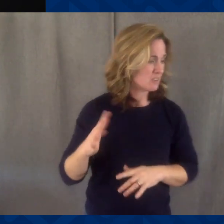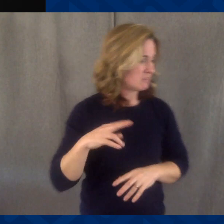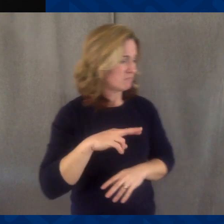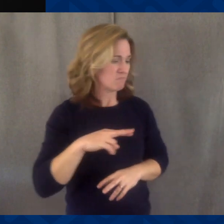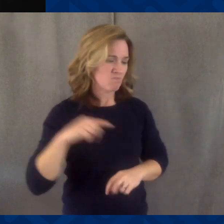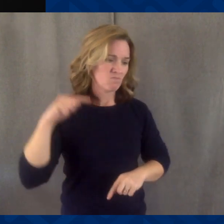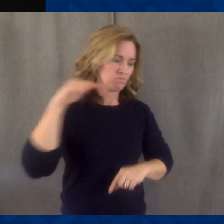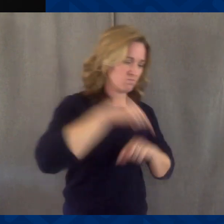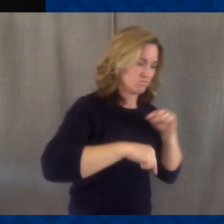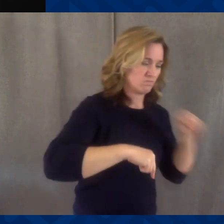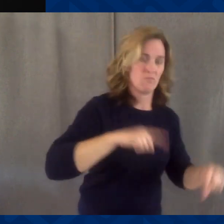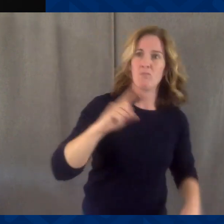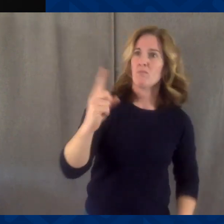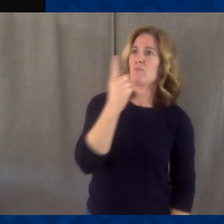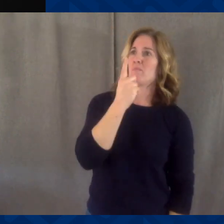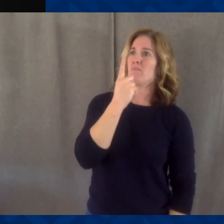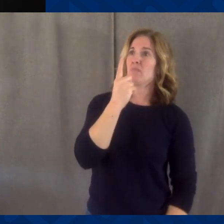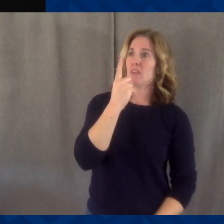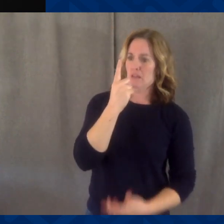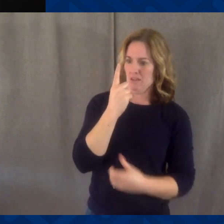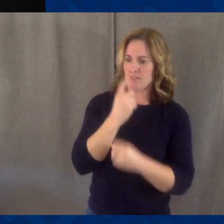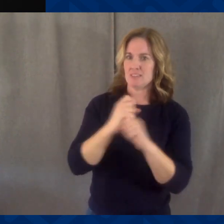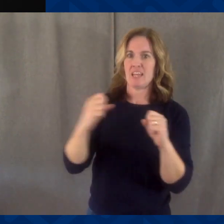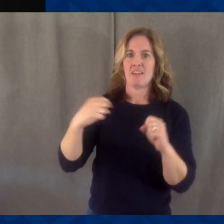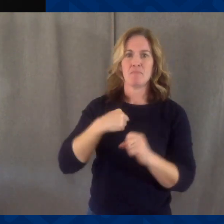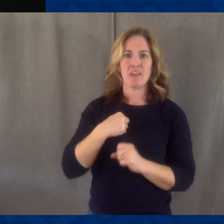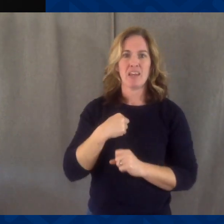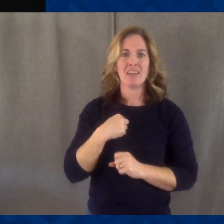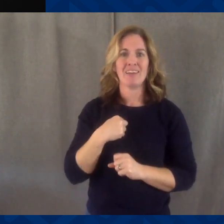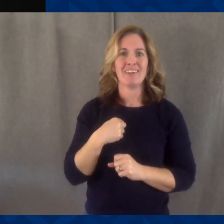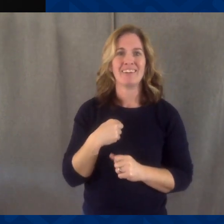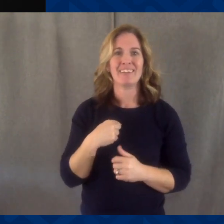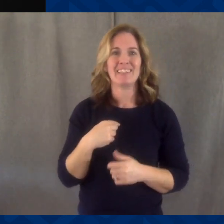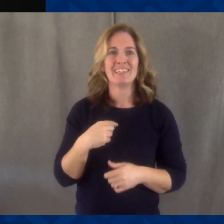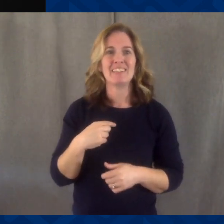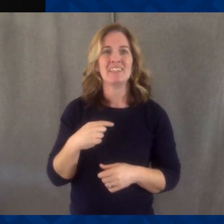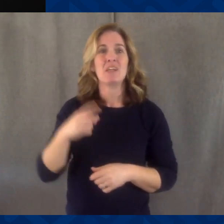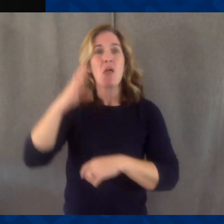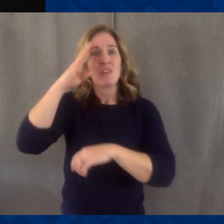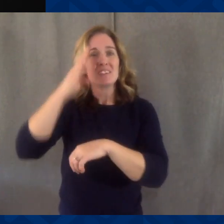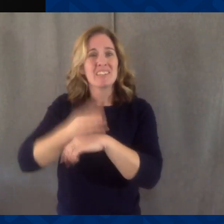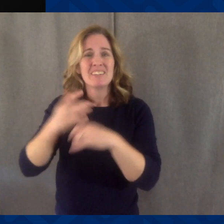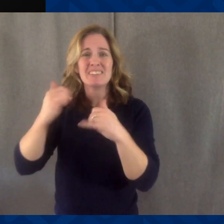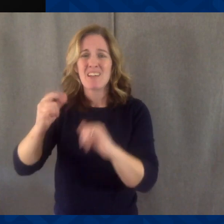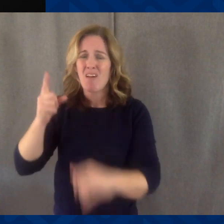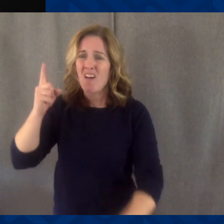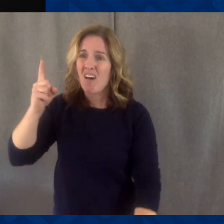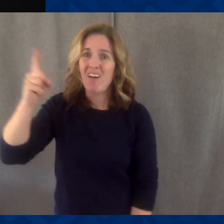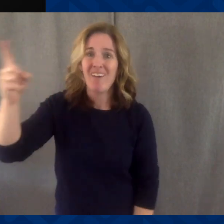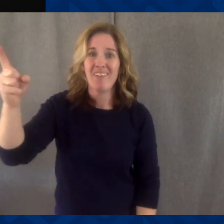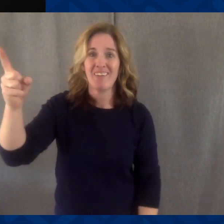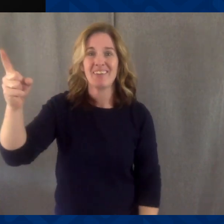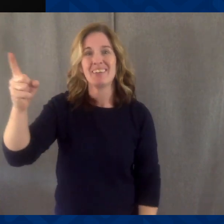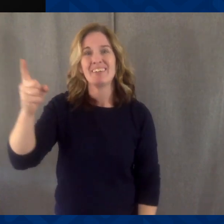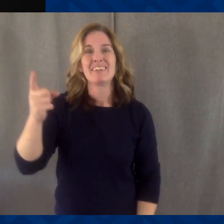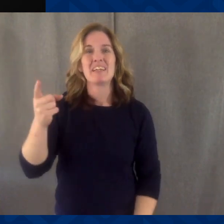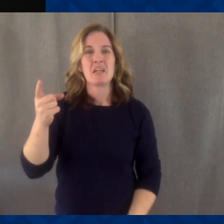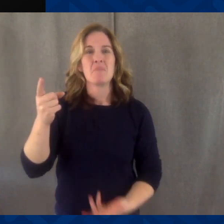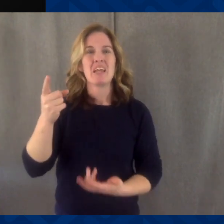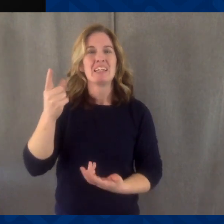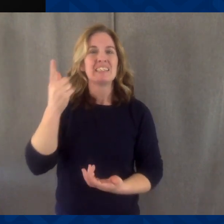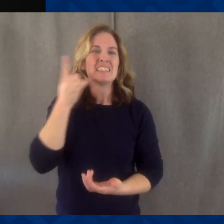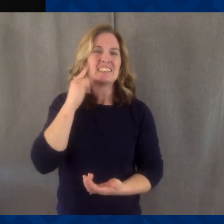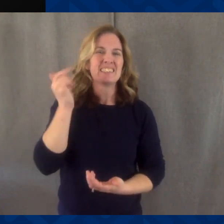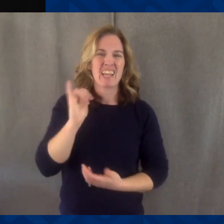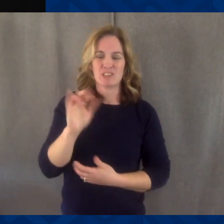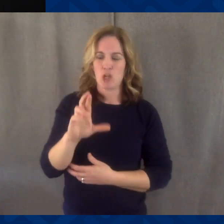saved me while he was still a long way off. You can almost hear the echoes of Romans chapter 5, verse 8 that